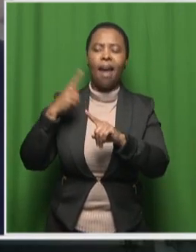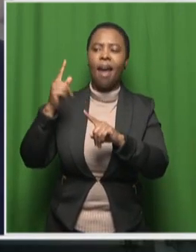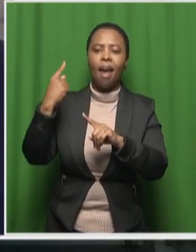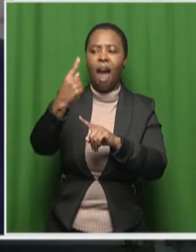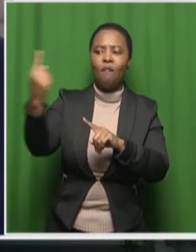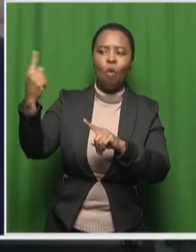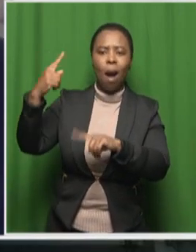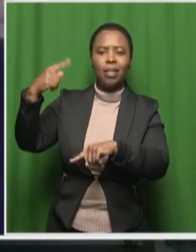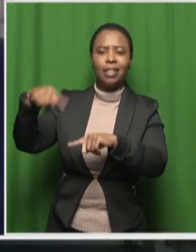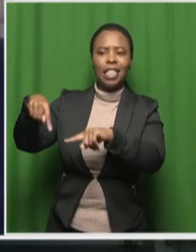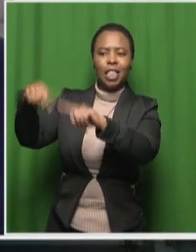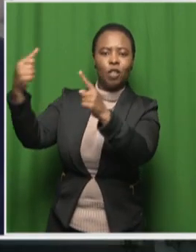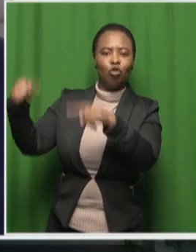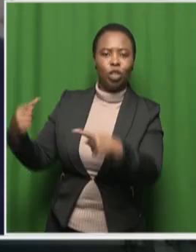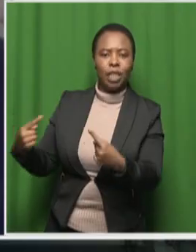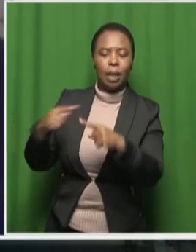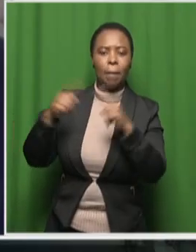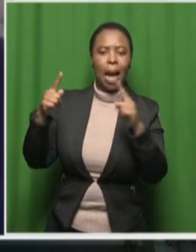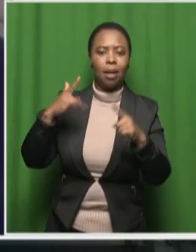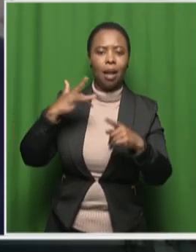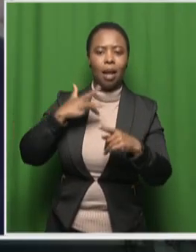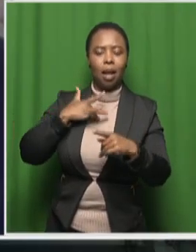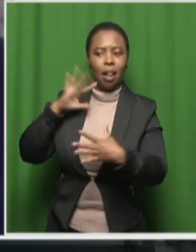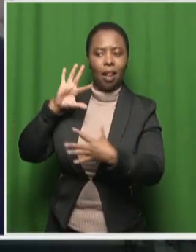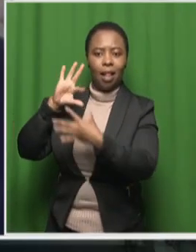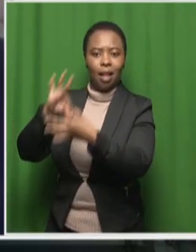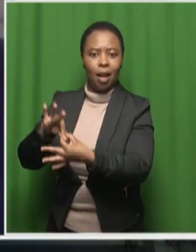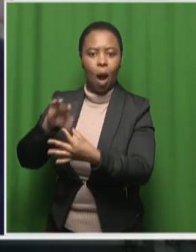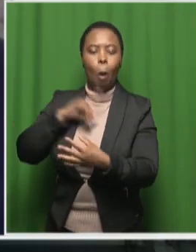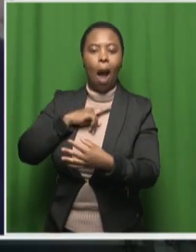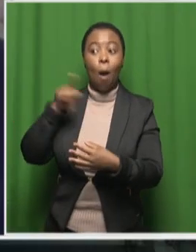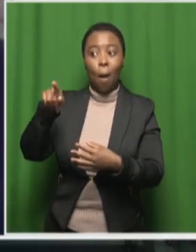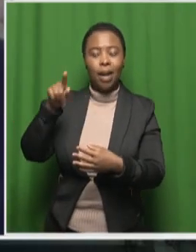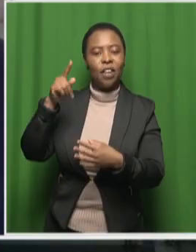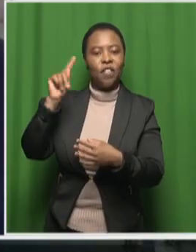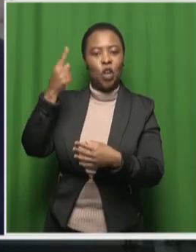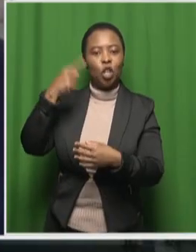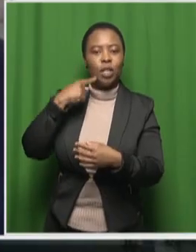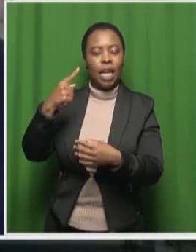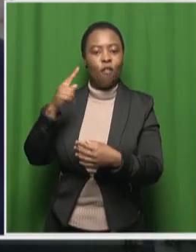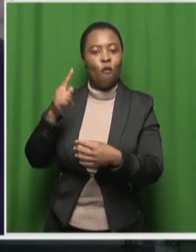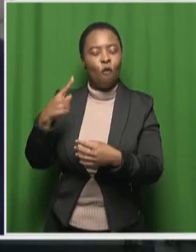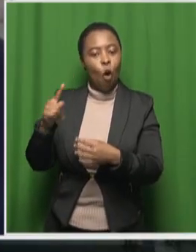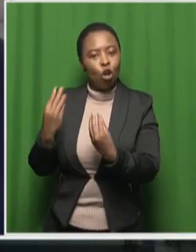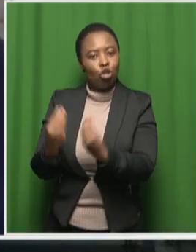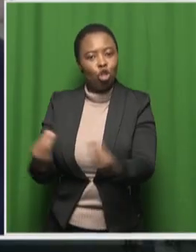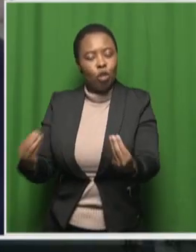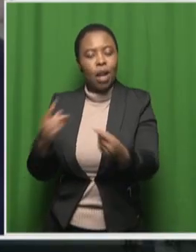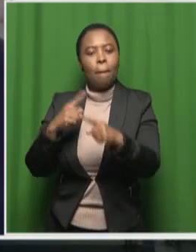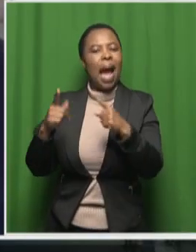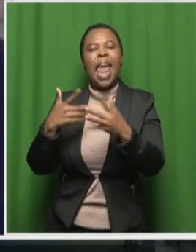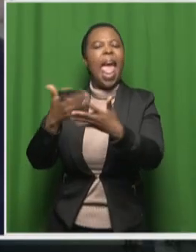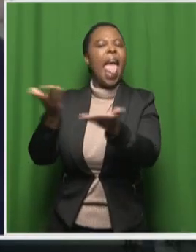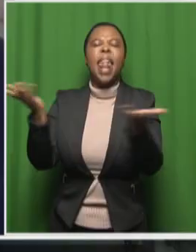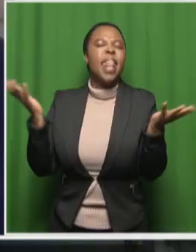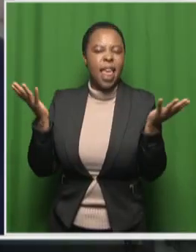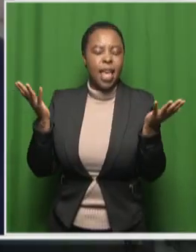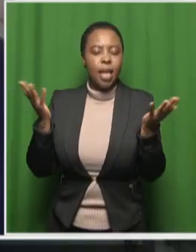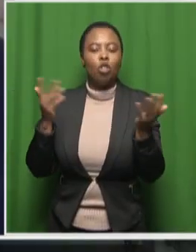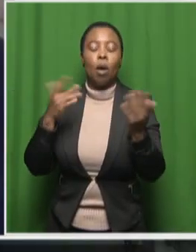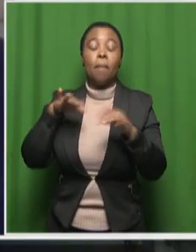a resonance at large, given that you saying initially it was for children and now it's tapping into that inner child. And so people are going to be